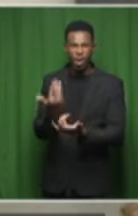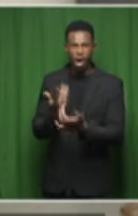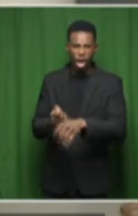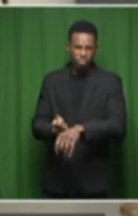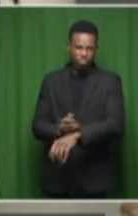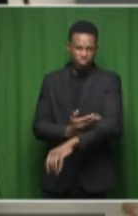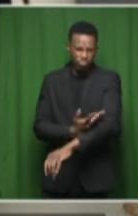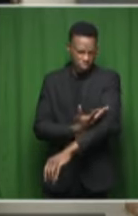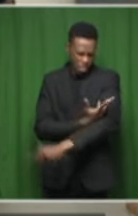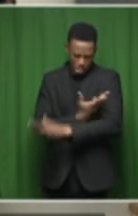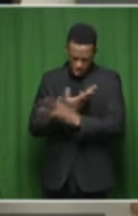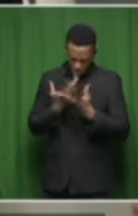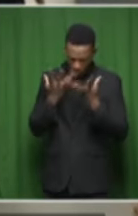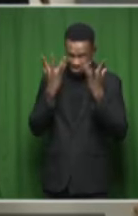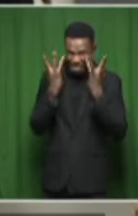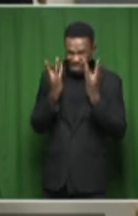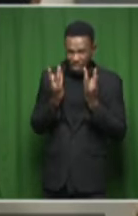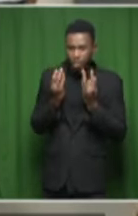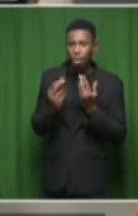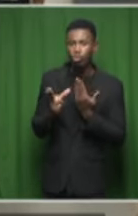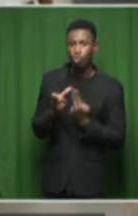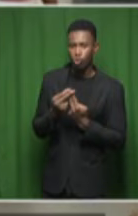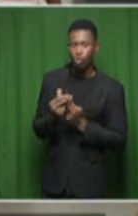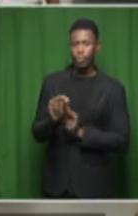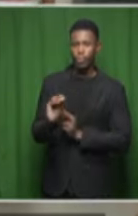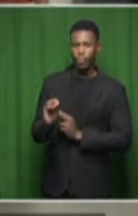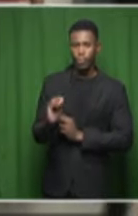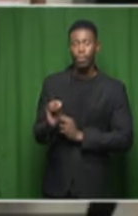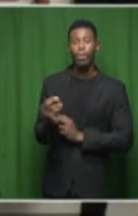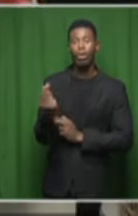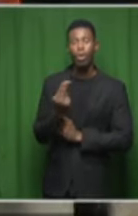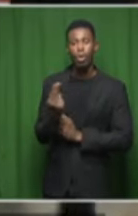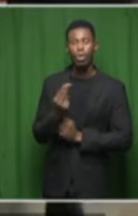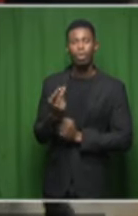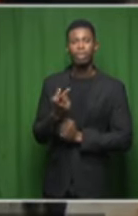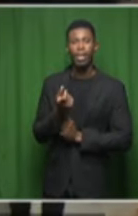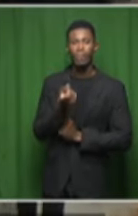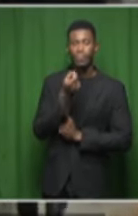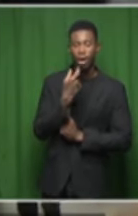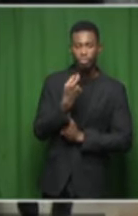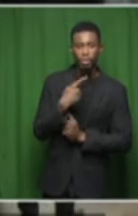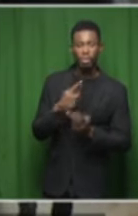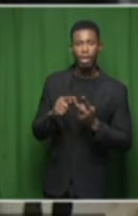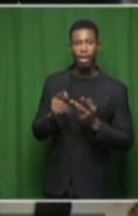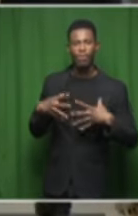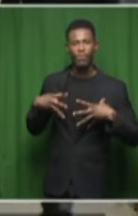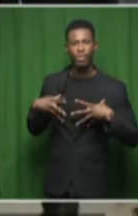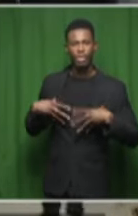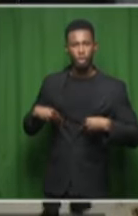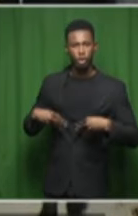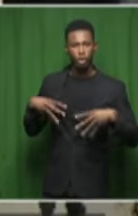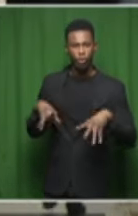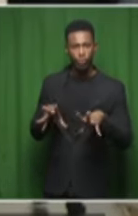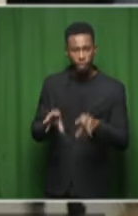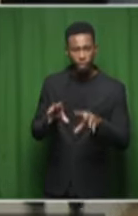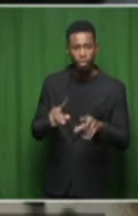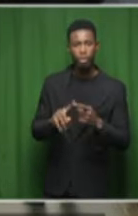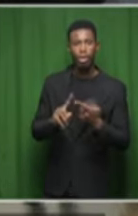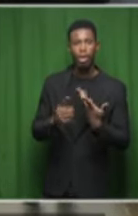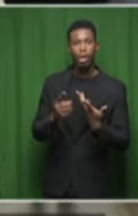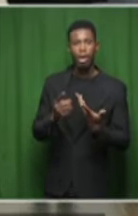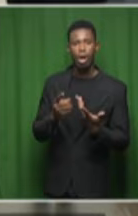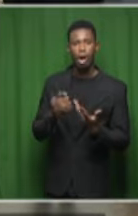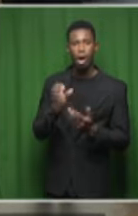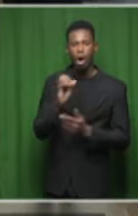and the various support services like your pharmacy department, physiotherapy, occupational therapy,